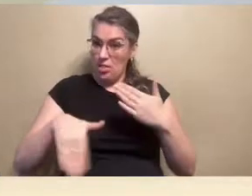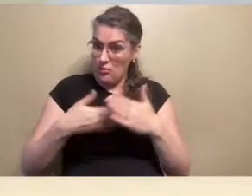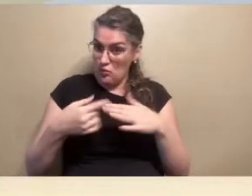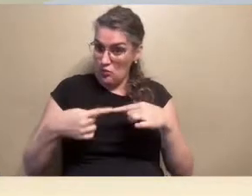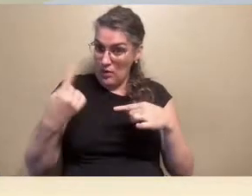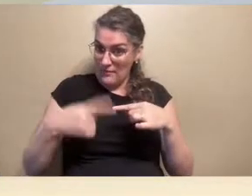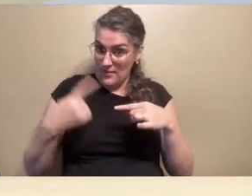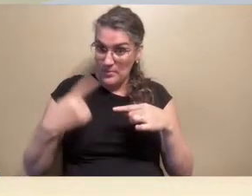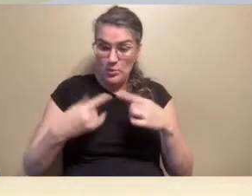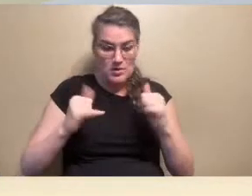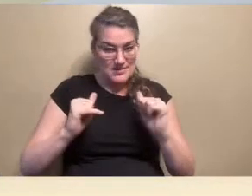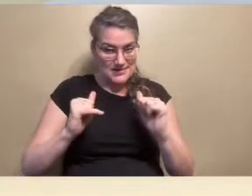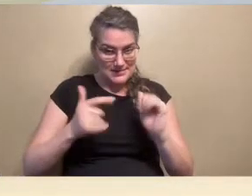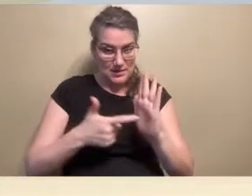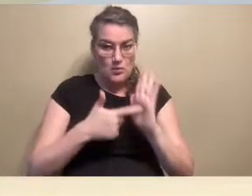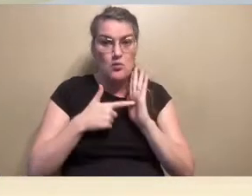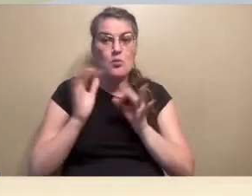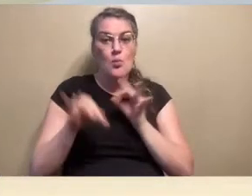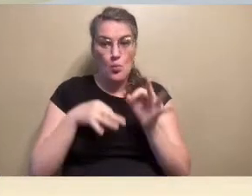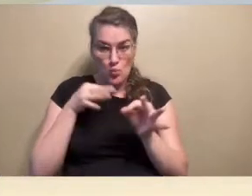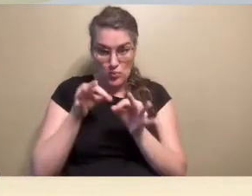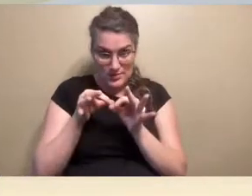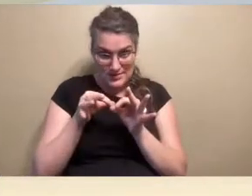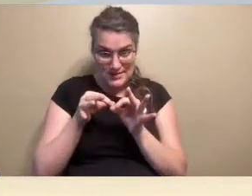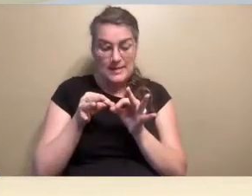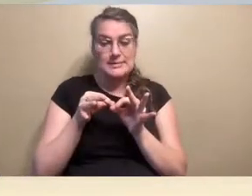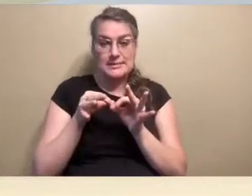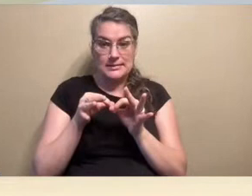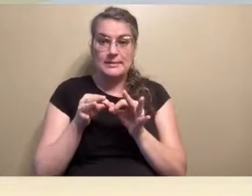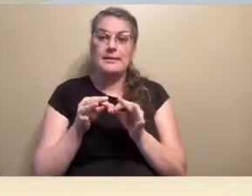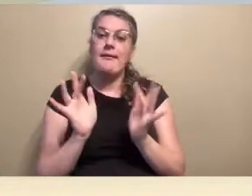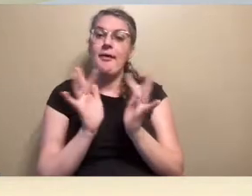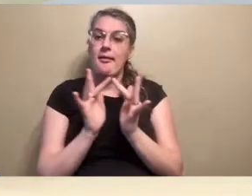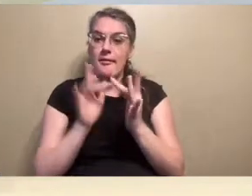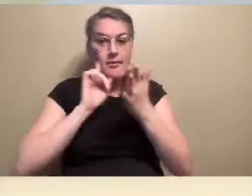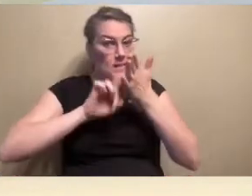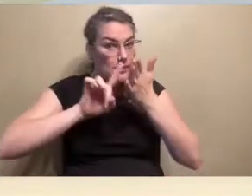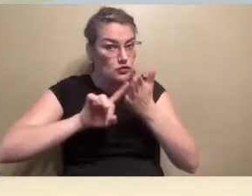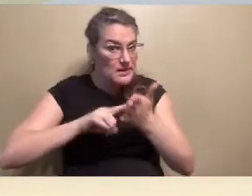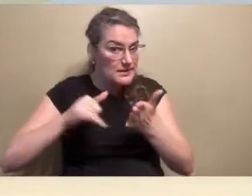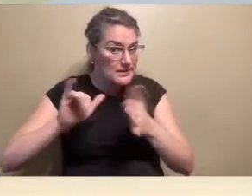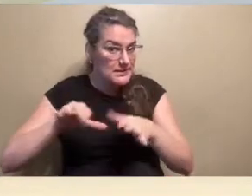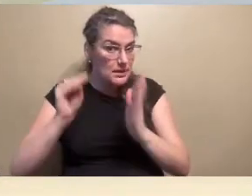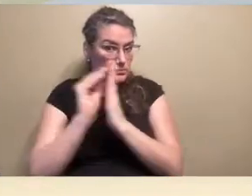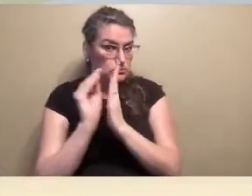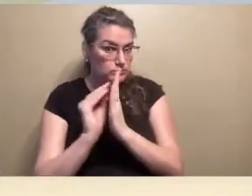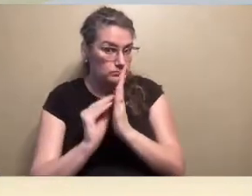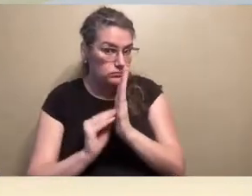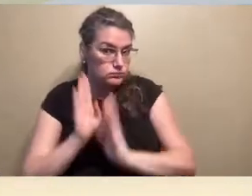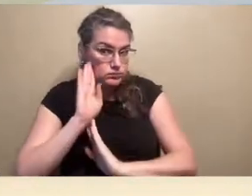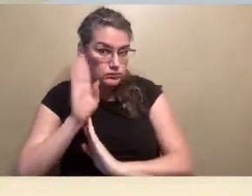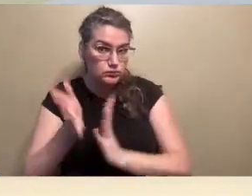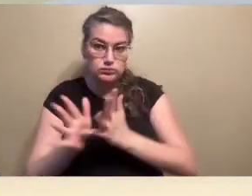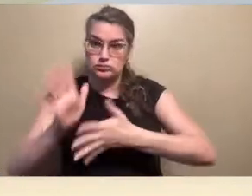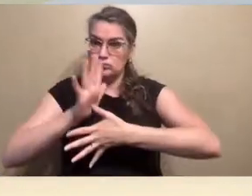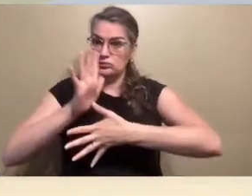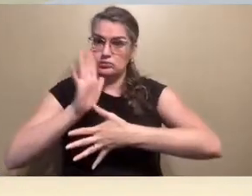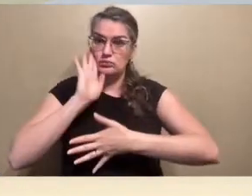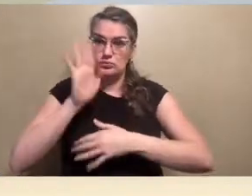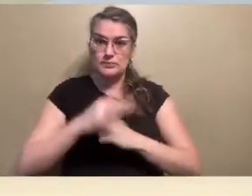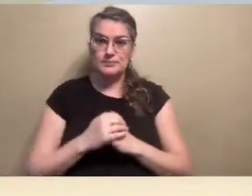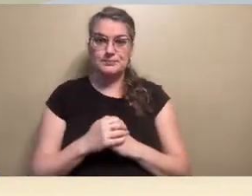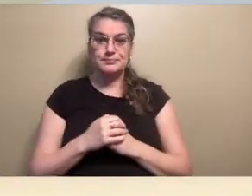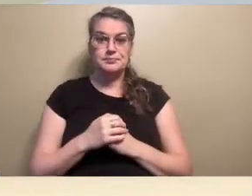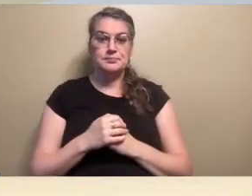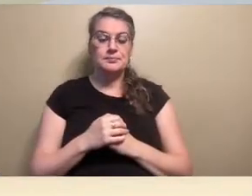fall. Contact tracing and case management will continue to be public health priorities. New guidelines for the